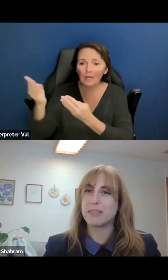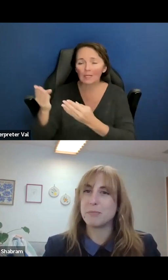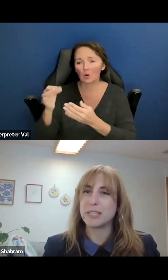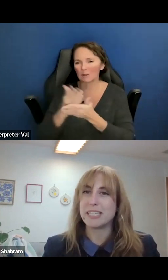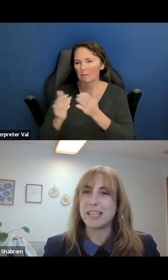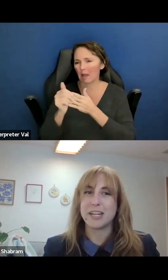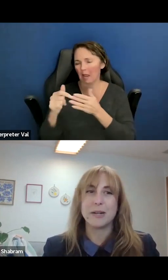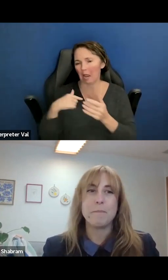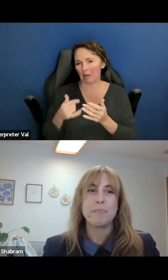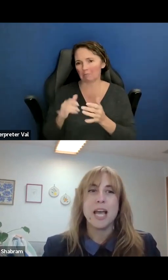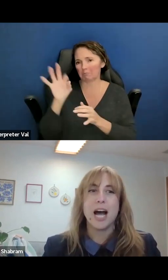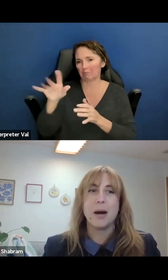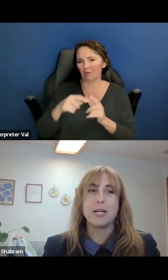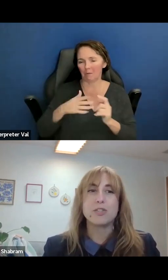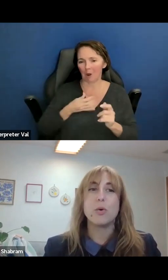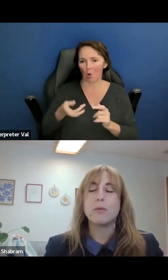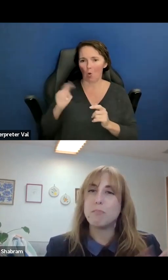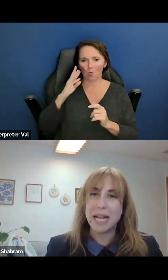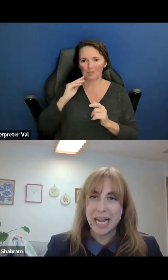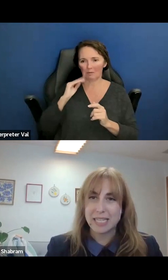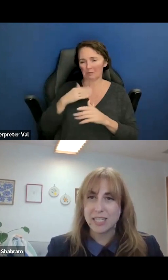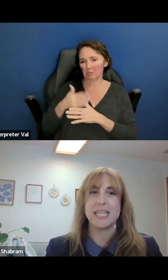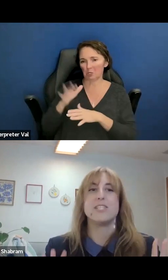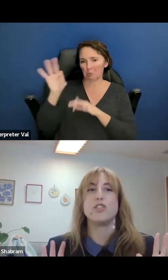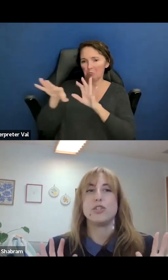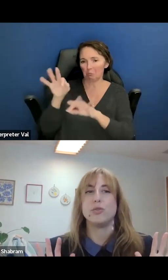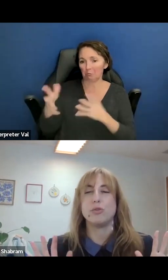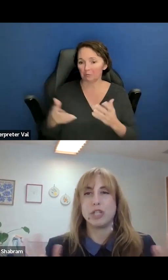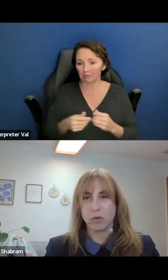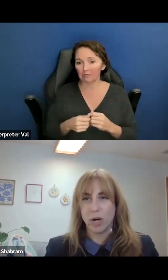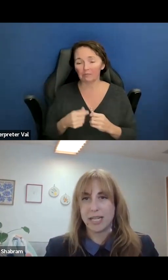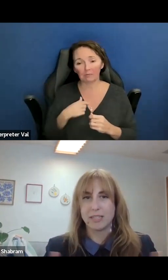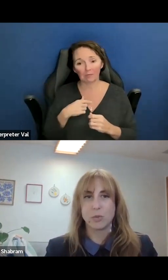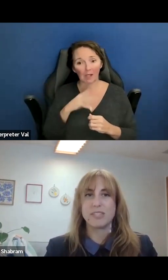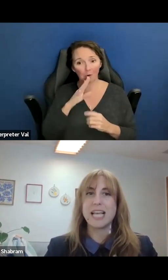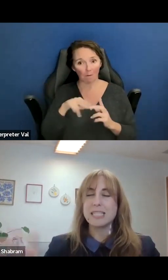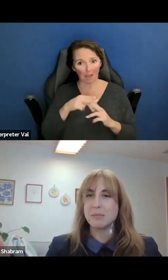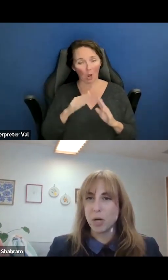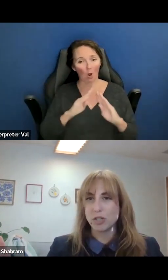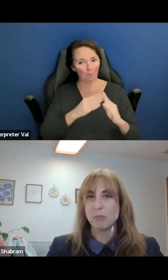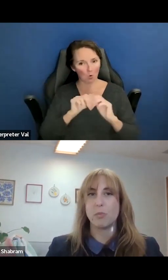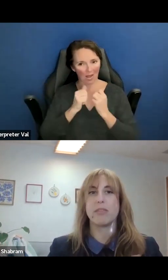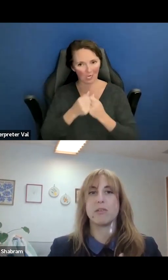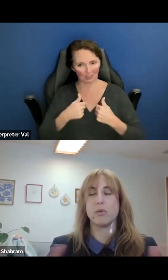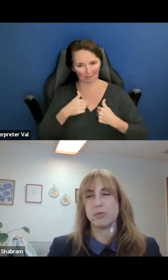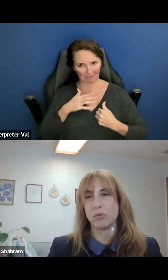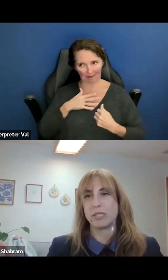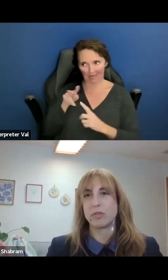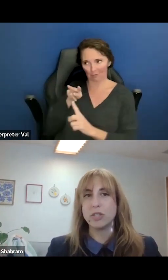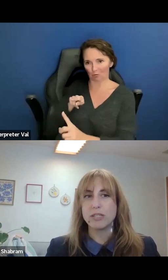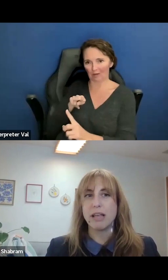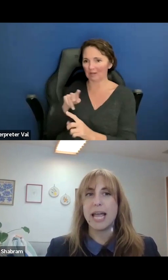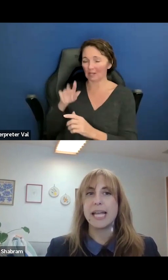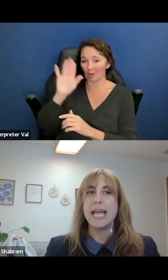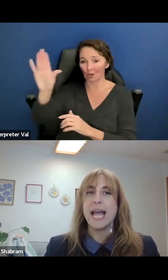imagine the possibilities there. So my task is to share what sort of SAS's partnership with our local school